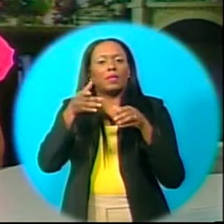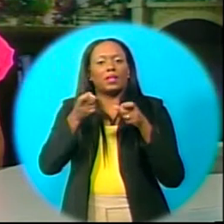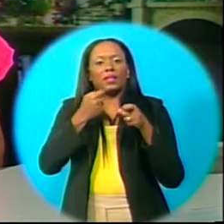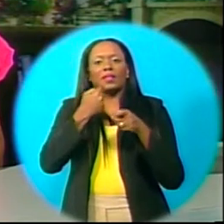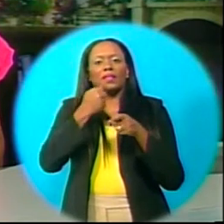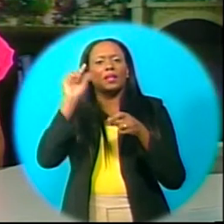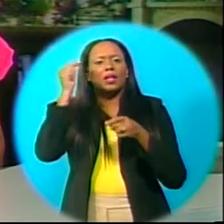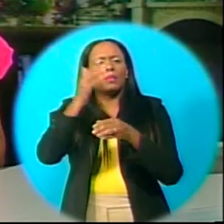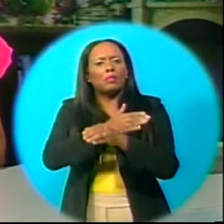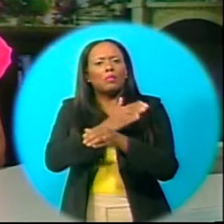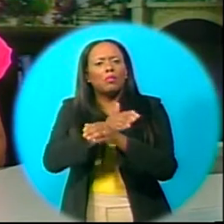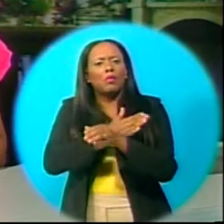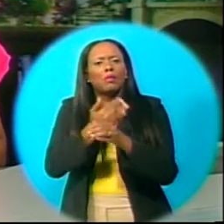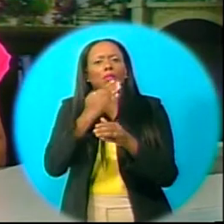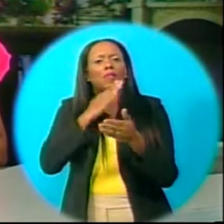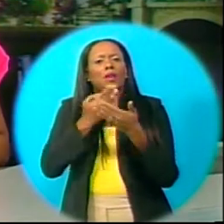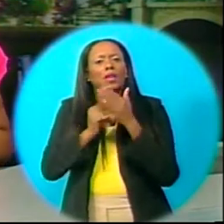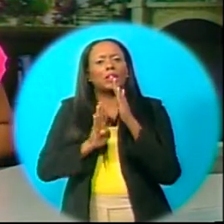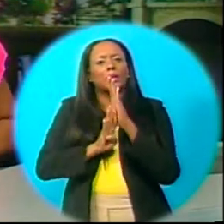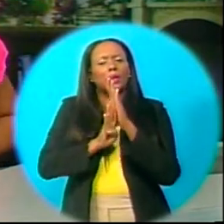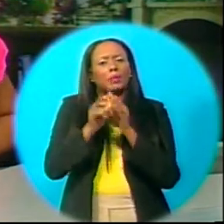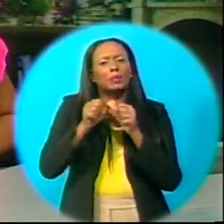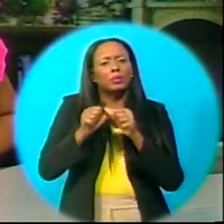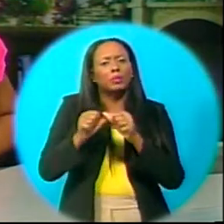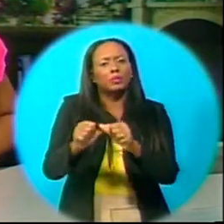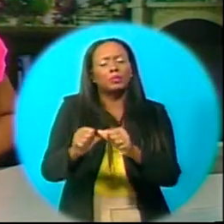in maintaining stable development.